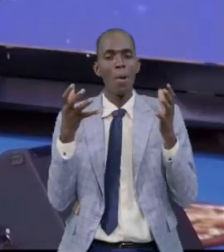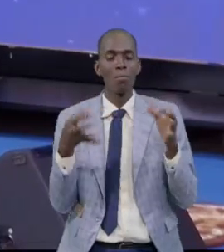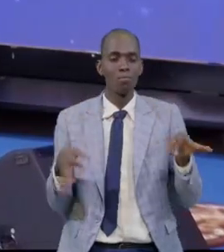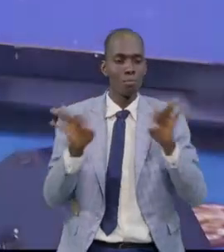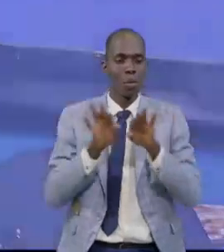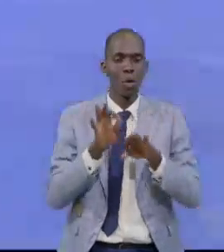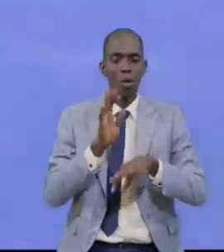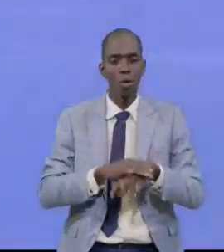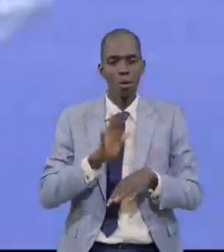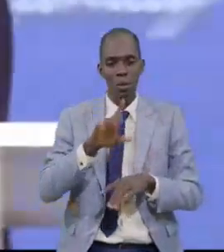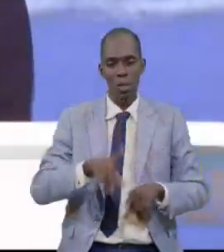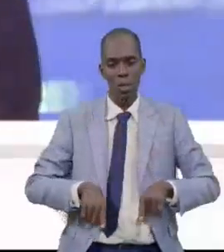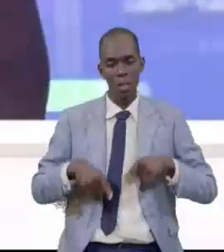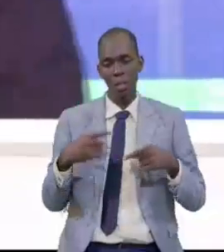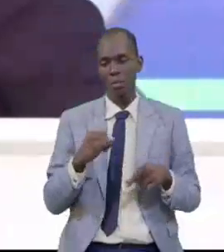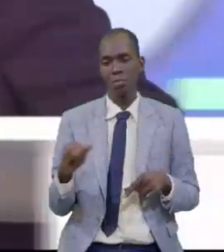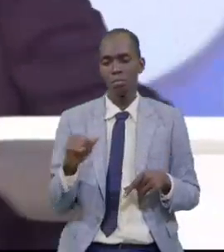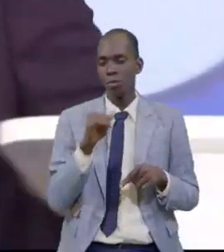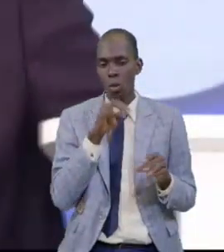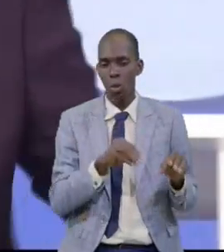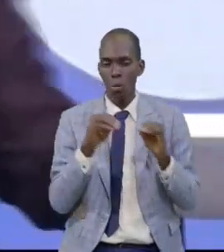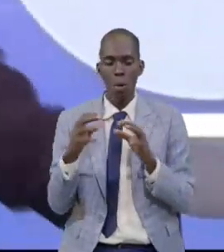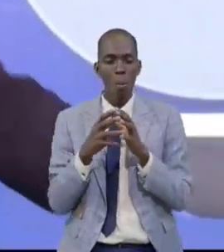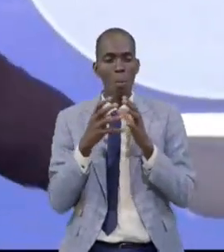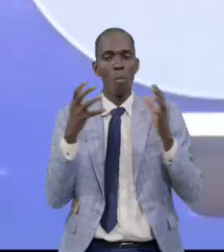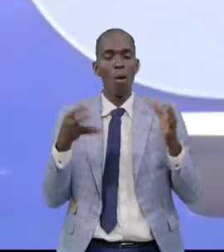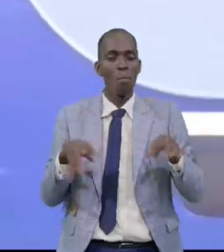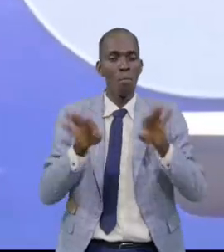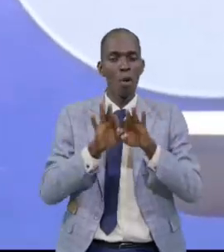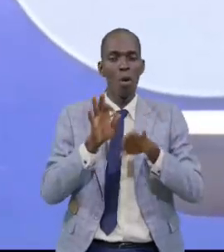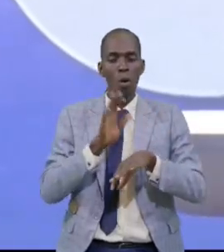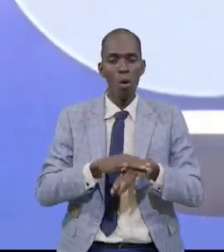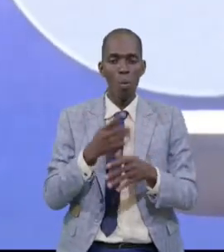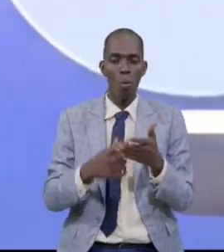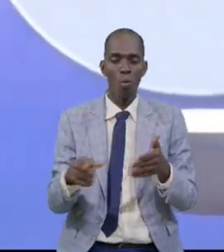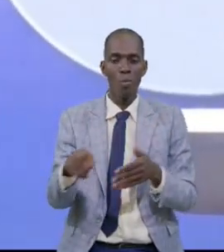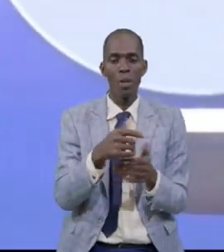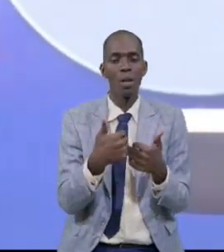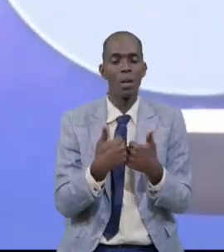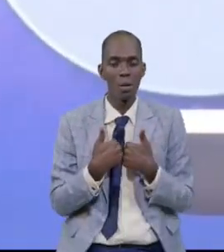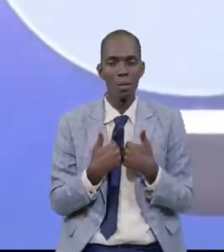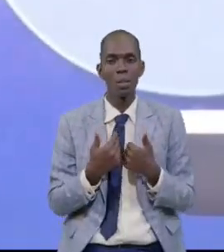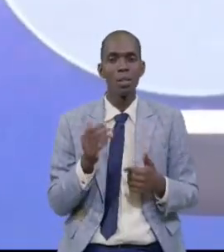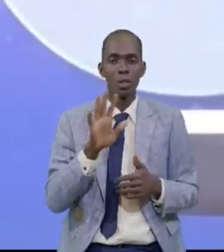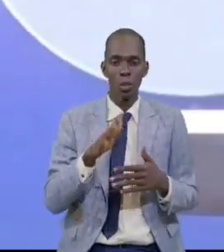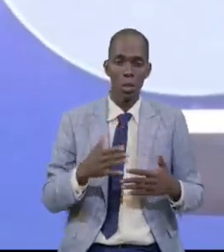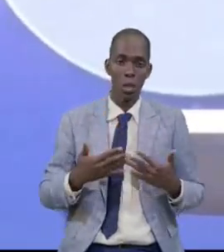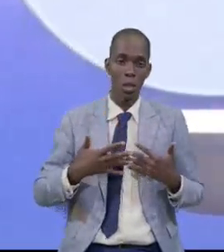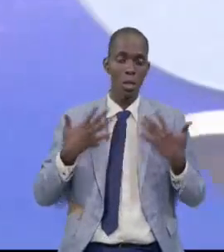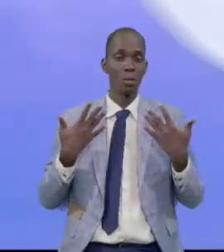much value on their possession, on what they have. Your life, the great gift of God,